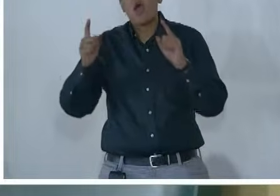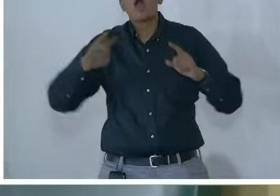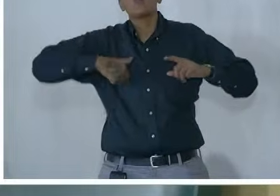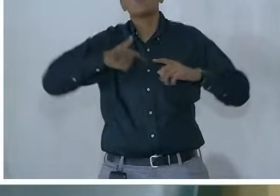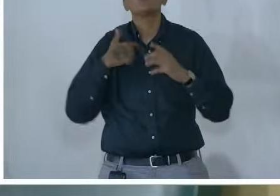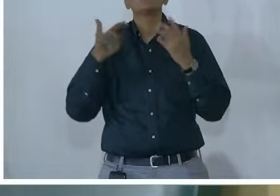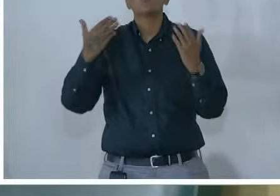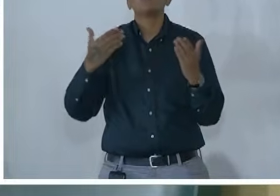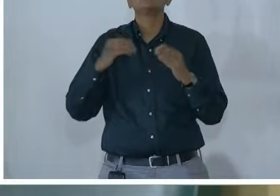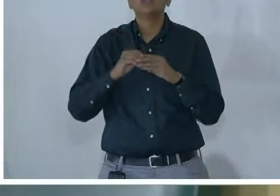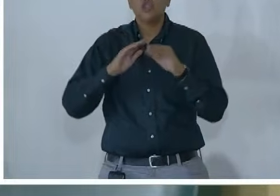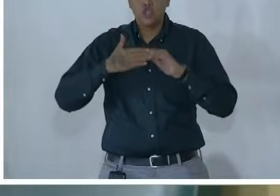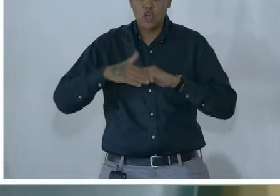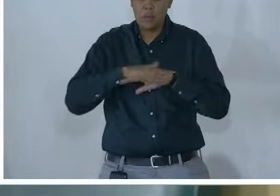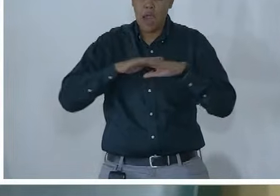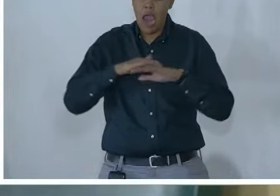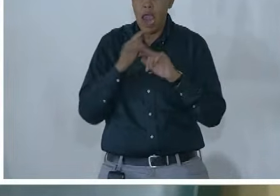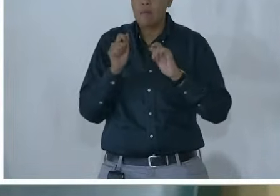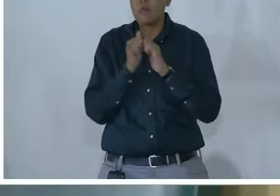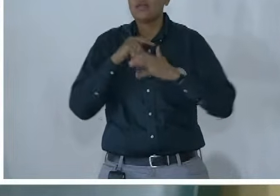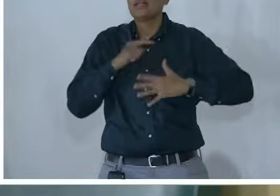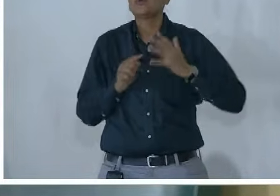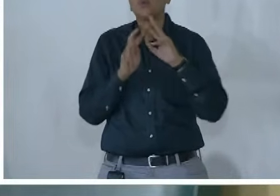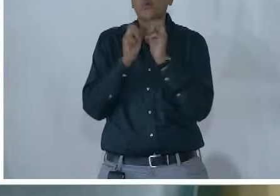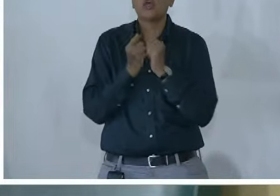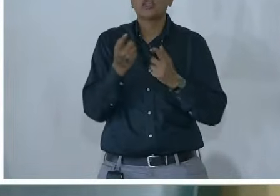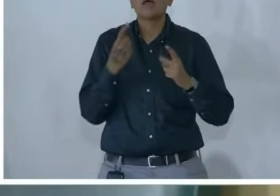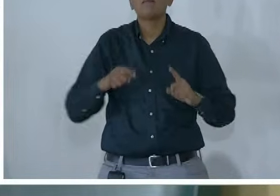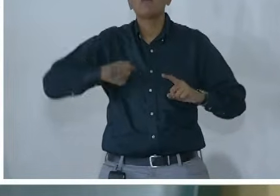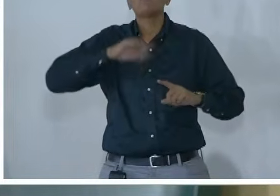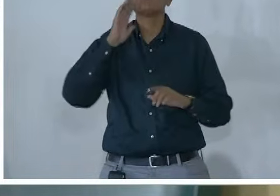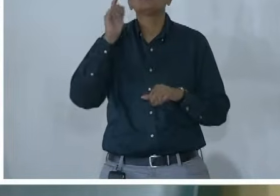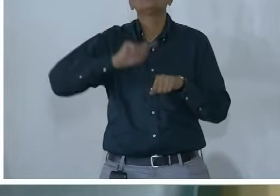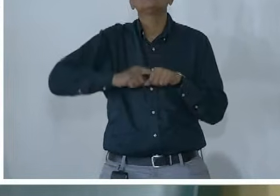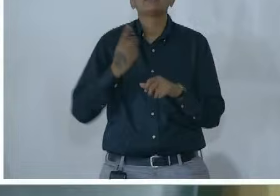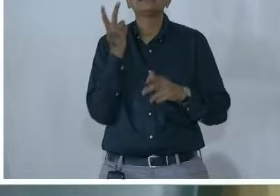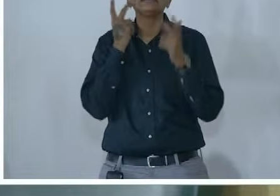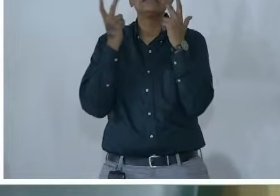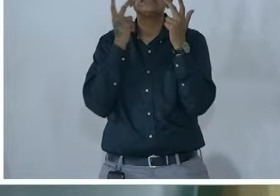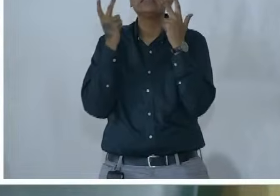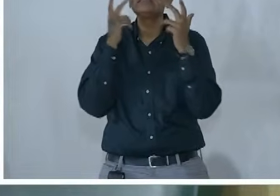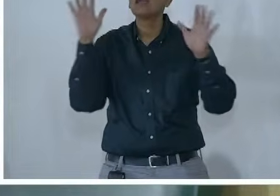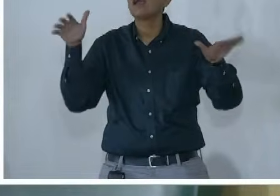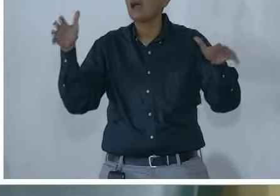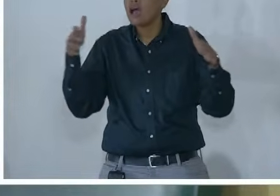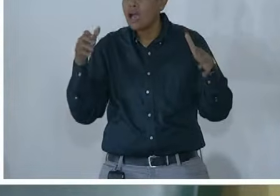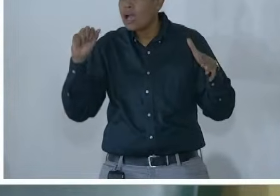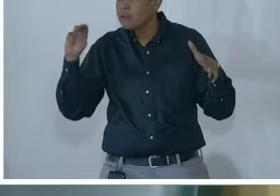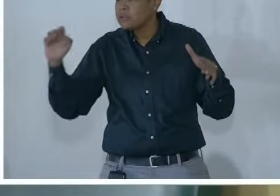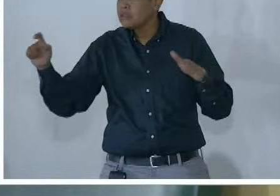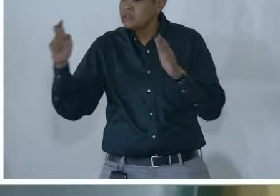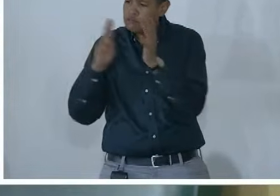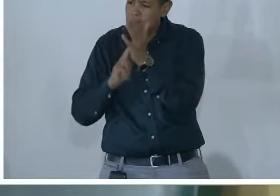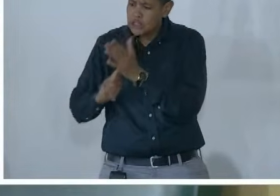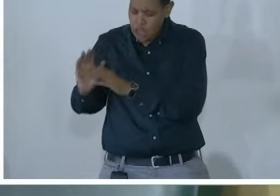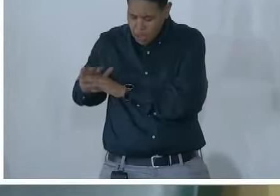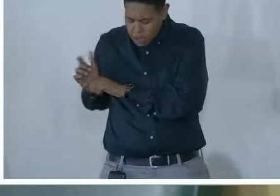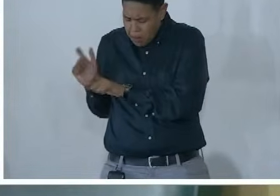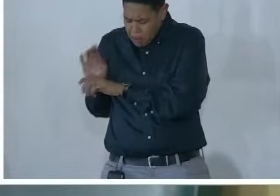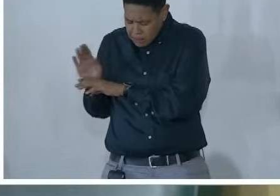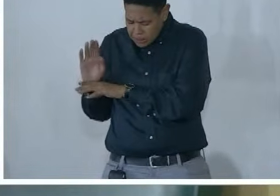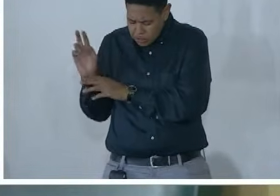go around the island with these workshops, we will begin to see the SMEs register on the